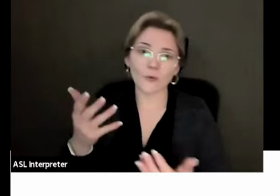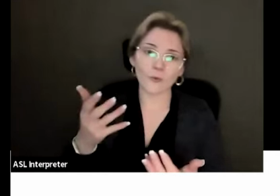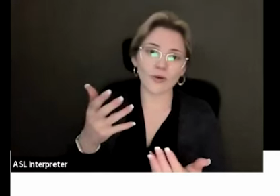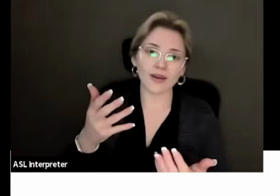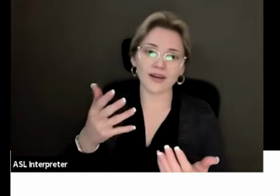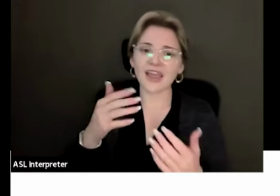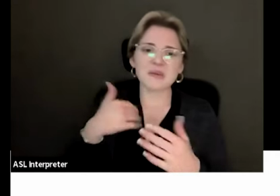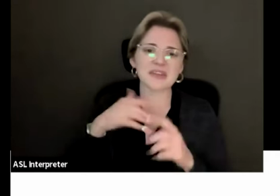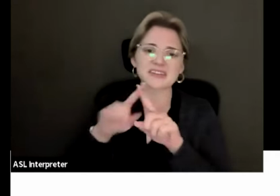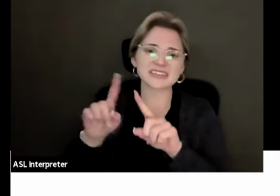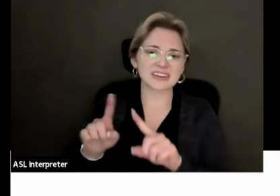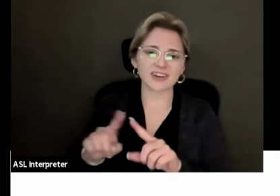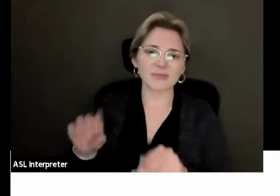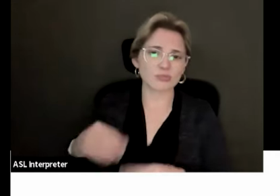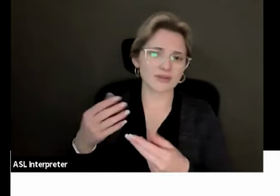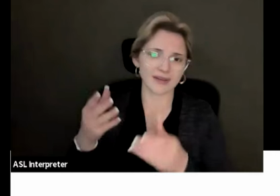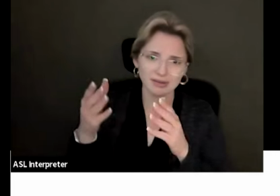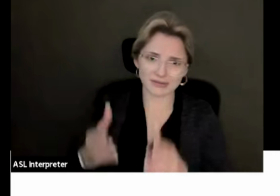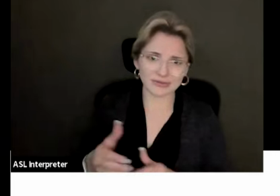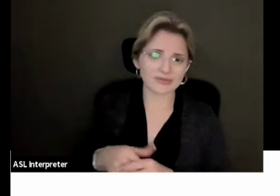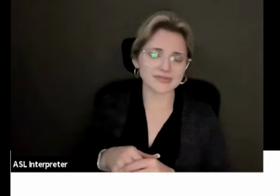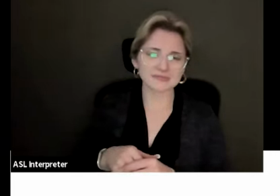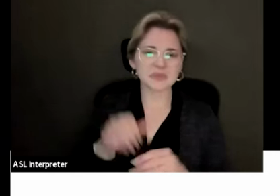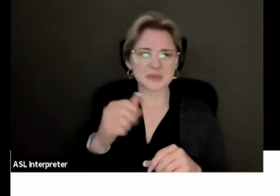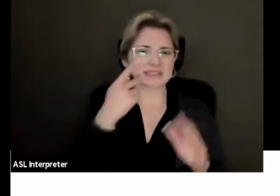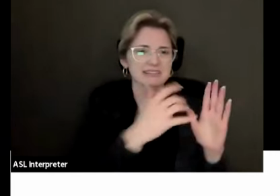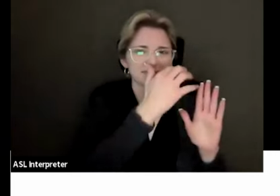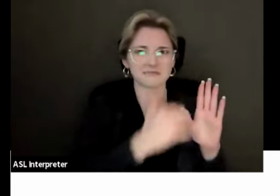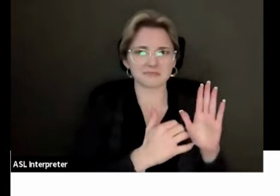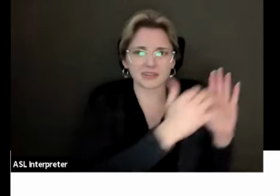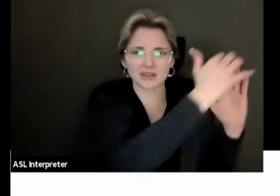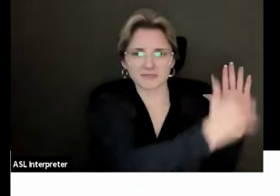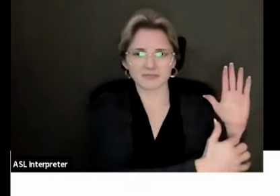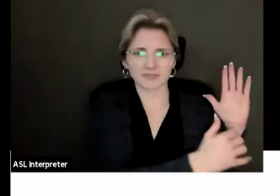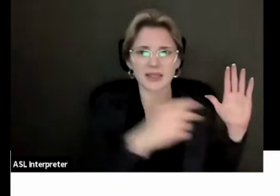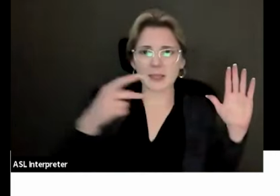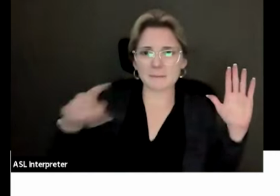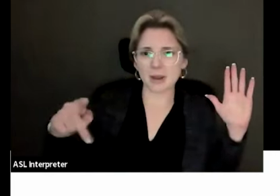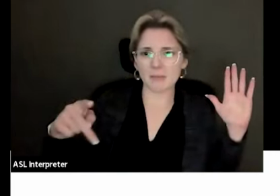that certain housing providers or programs or properties, right? And